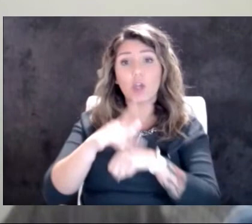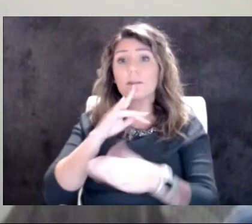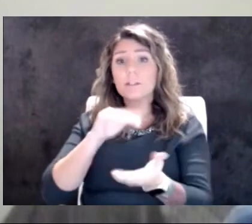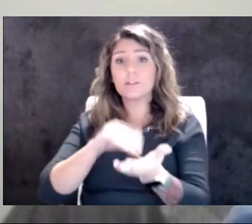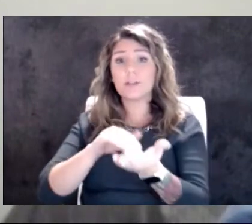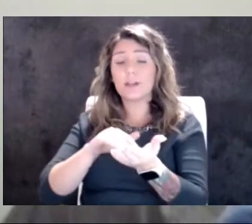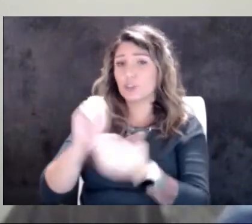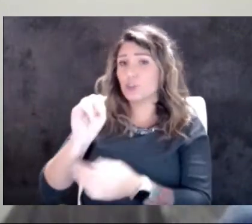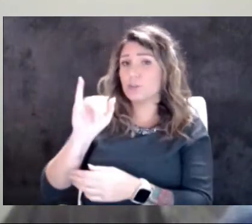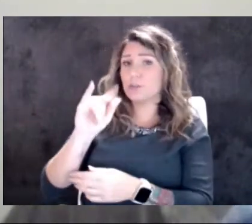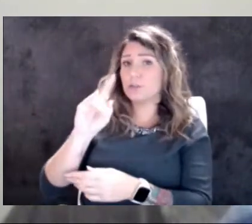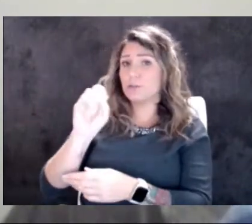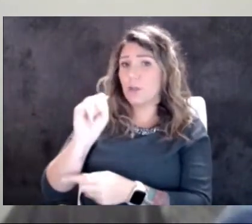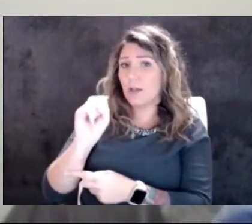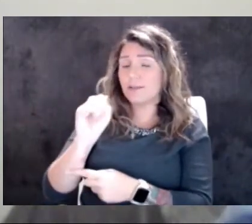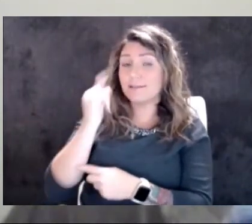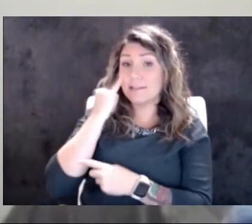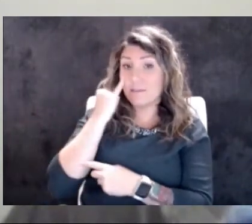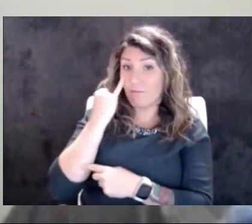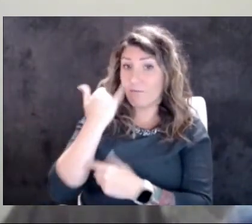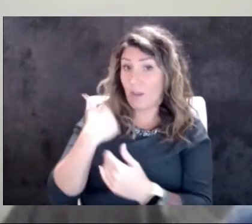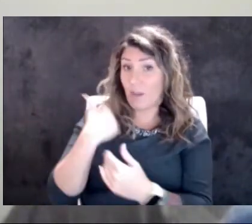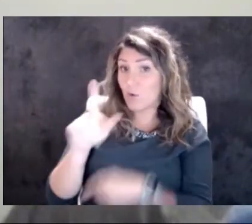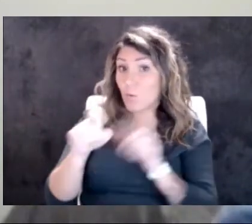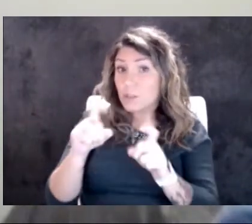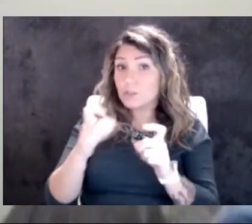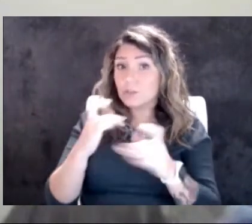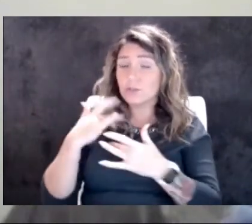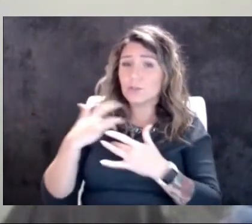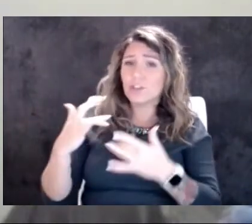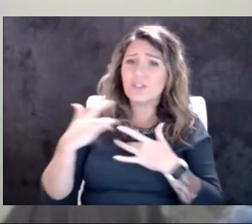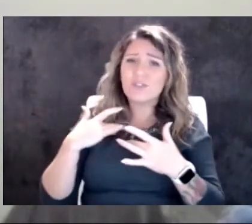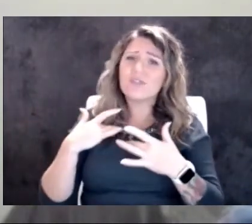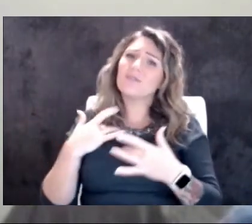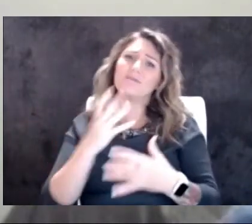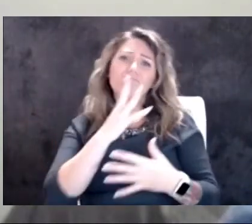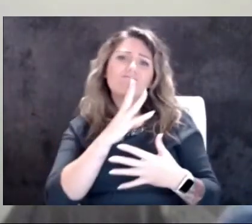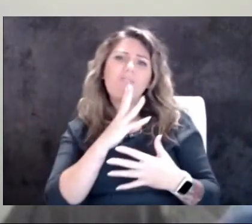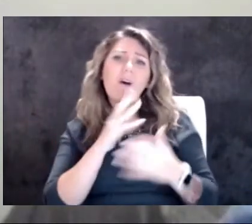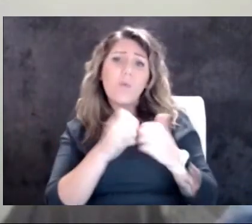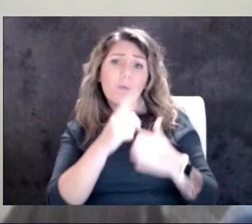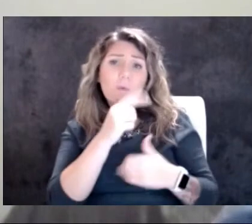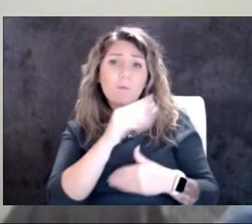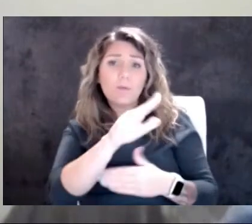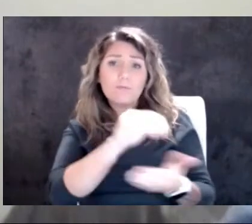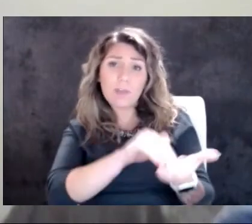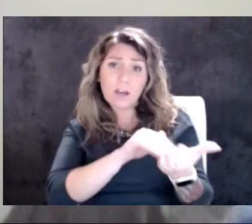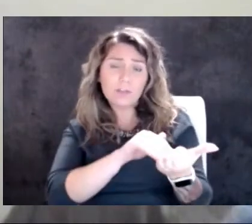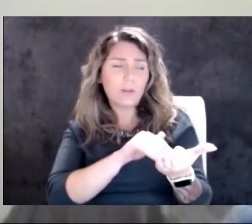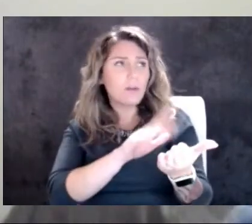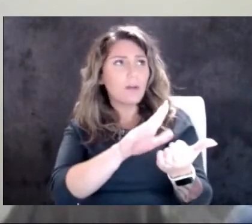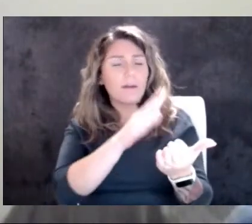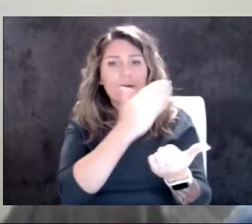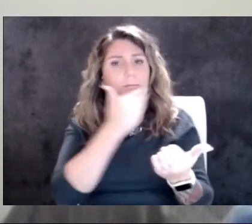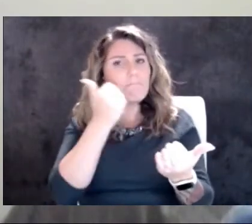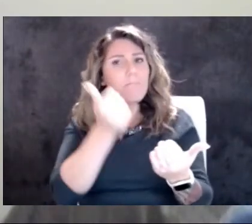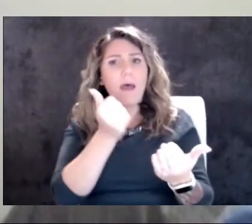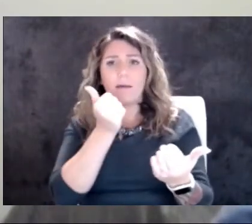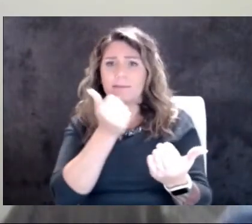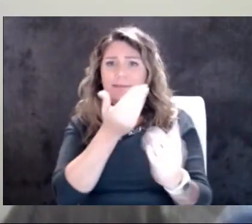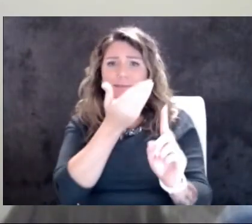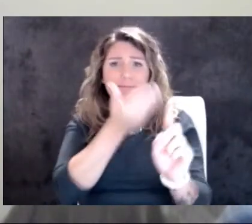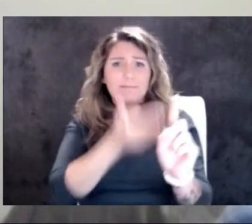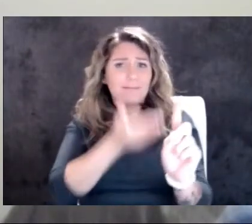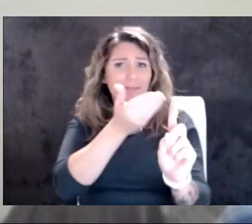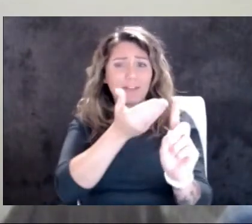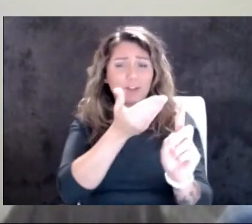is if you have questions, if you have concerns, talk to your doctor. They are the single best authority, most